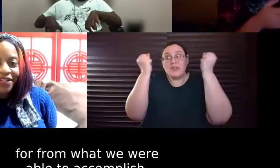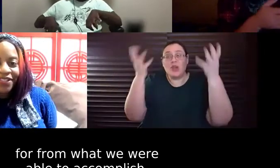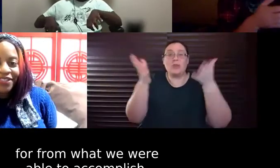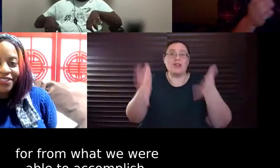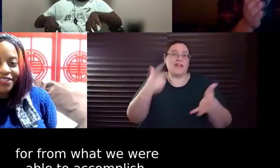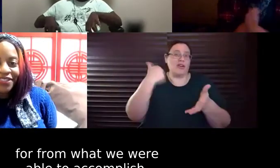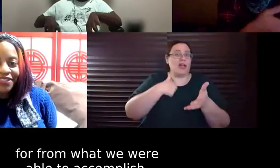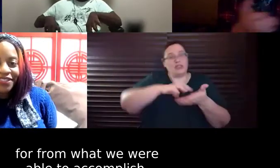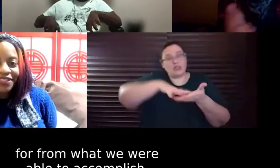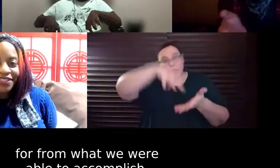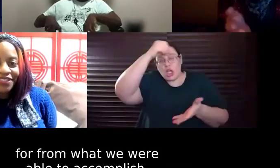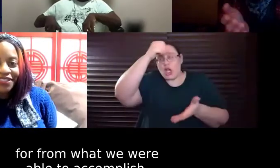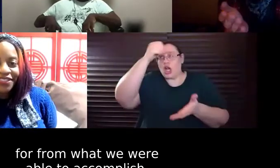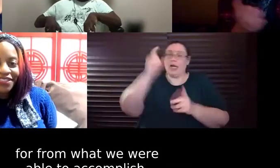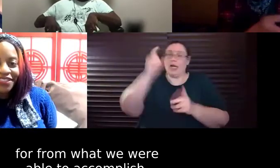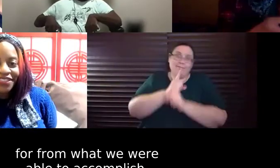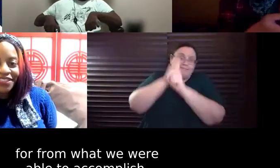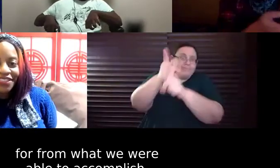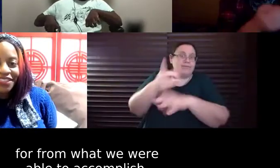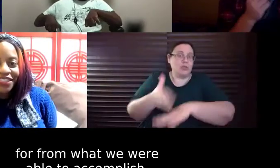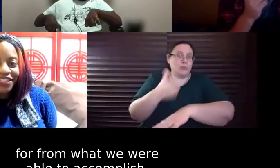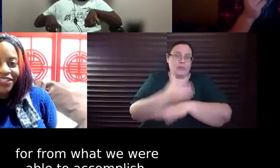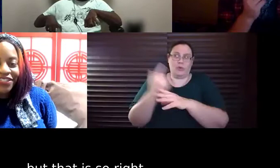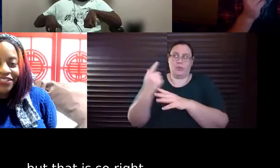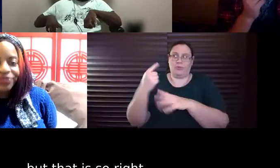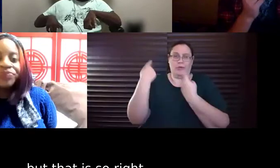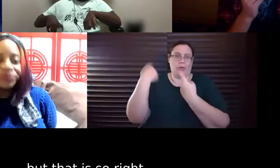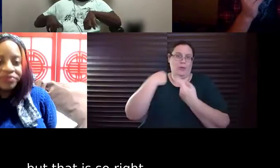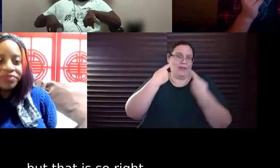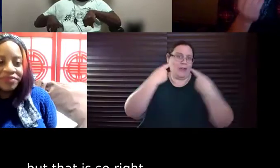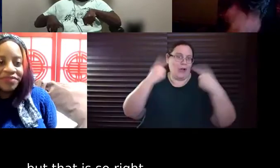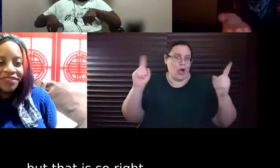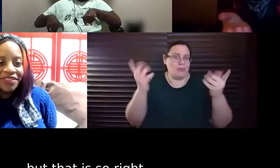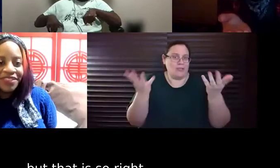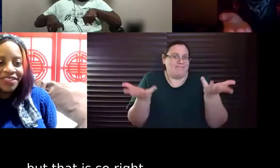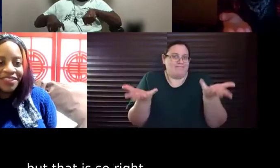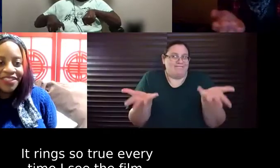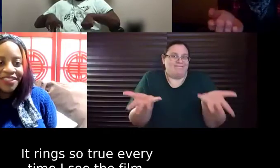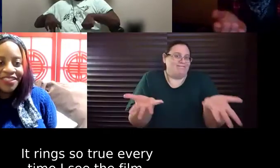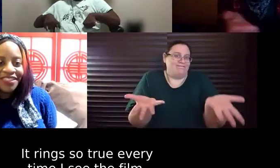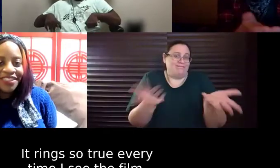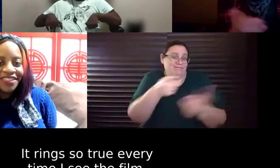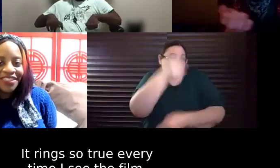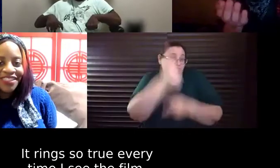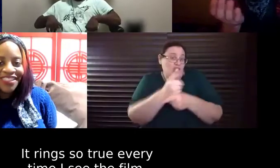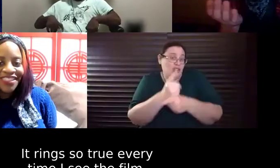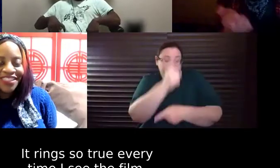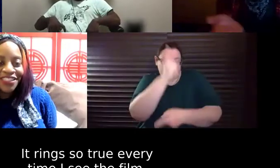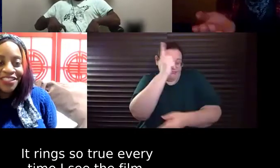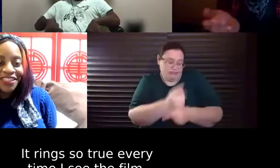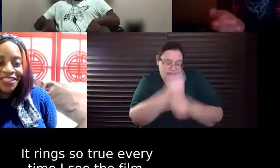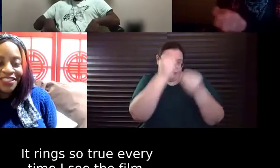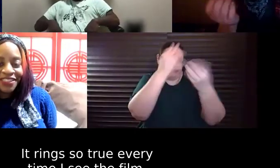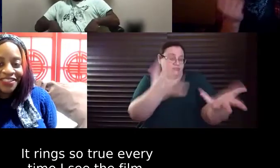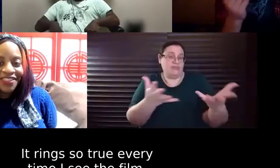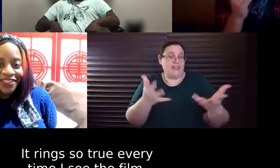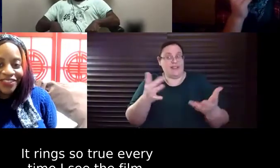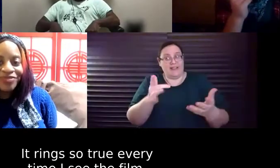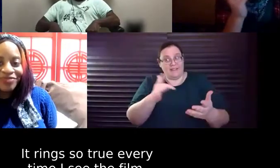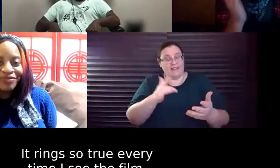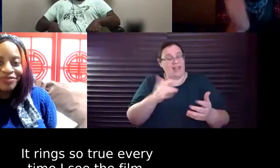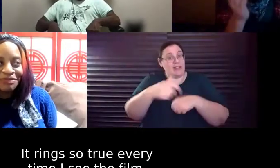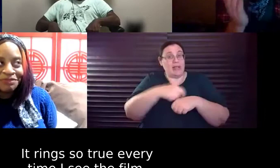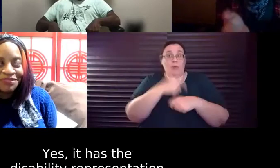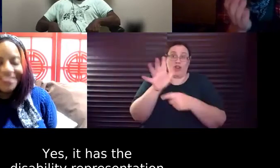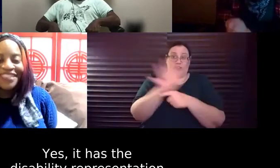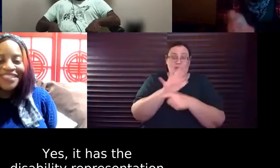strive for from what we were able to accomplish. But yeah, that's so right. It rings so true every time I see the film.